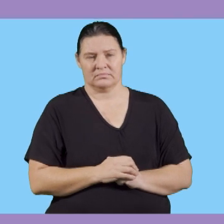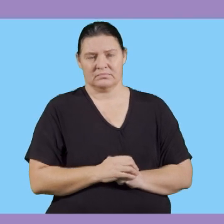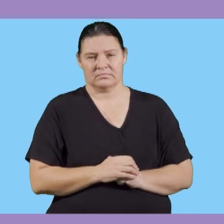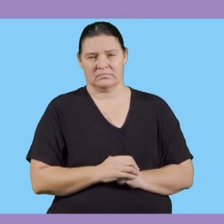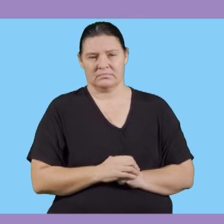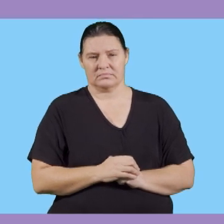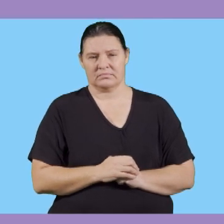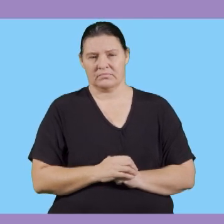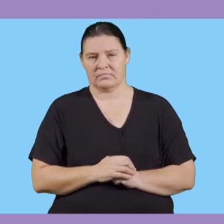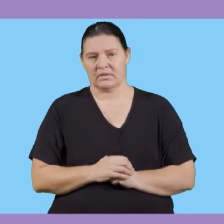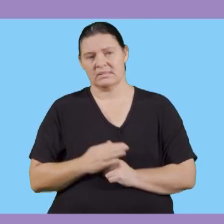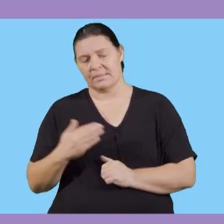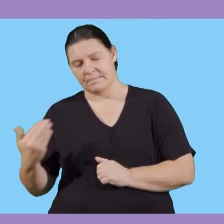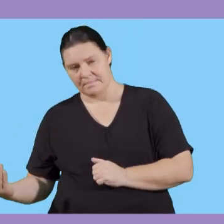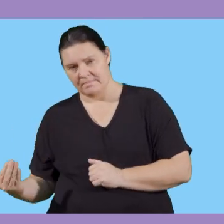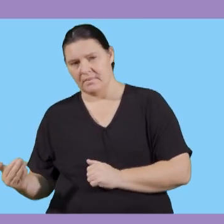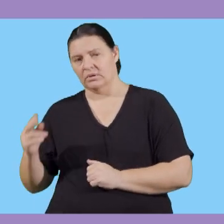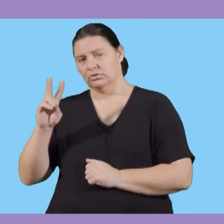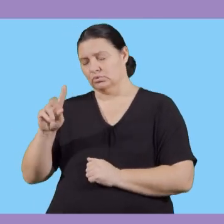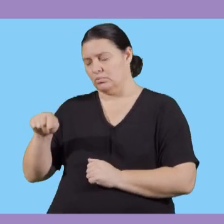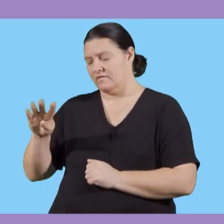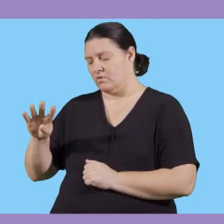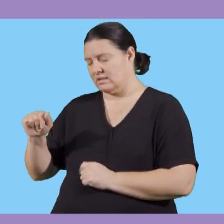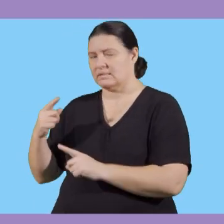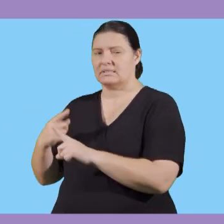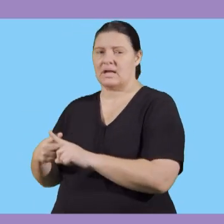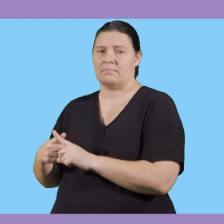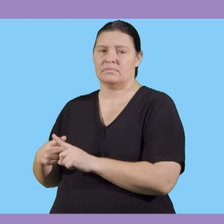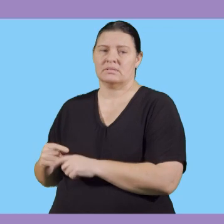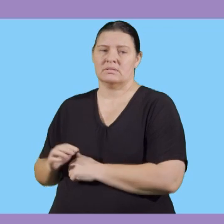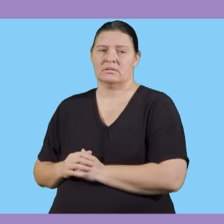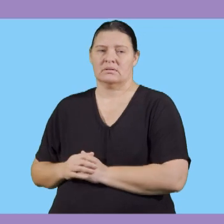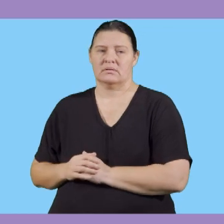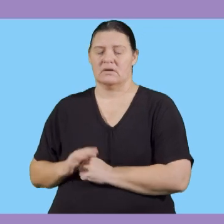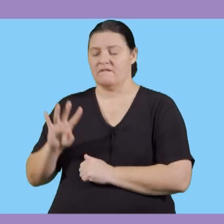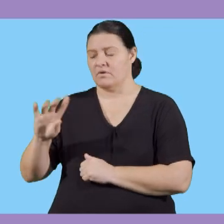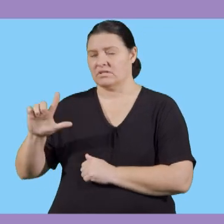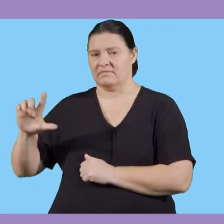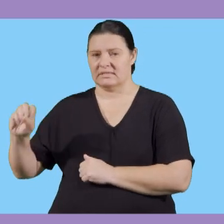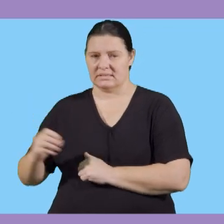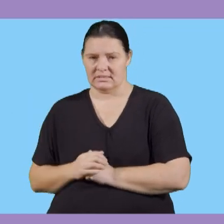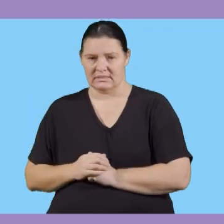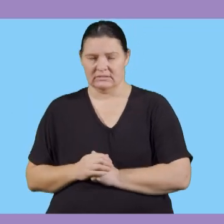470. That means even with the 2 rand and 46 cents, we are going to multiply by